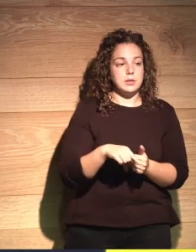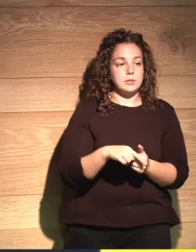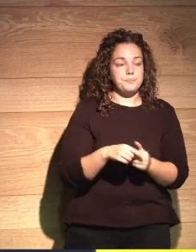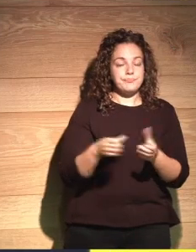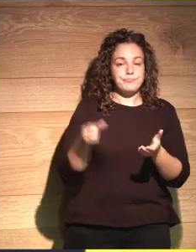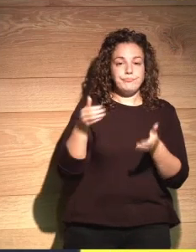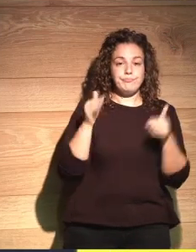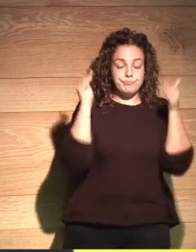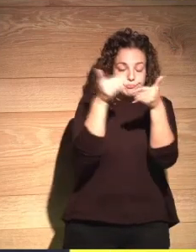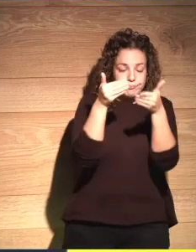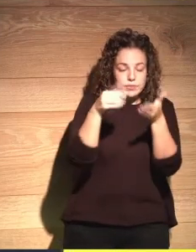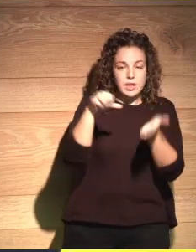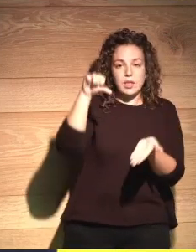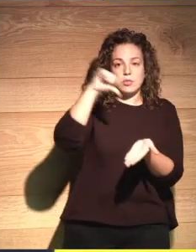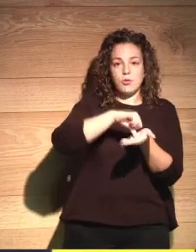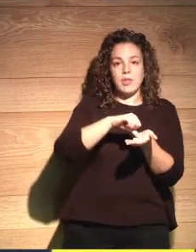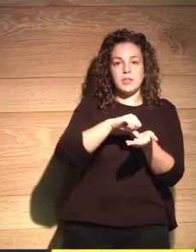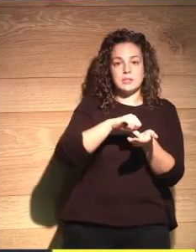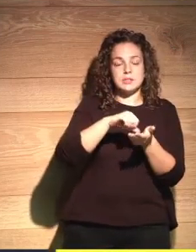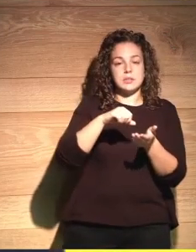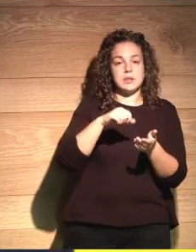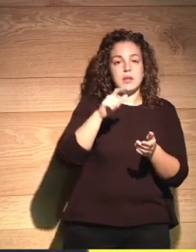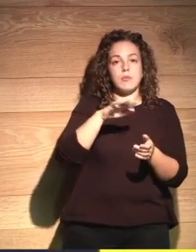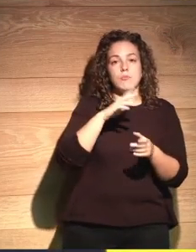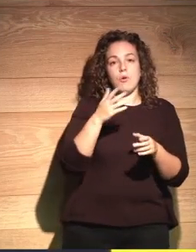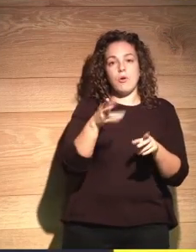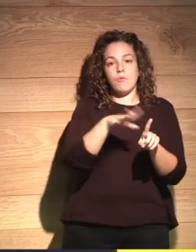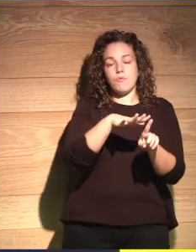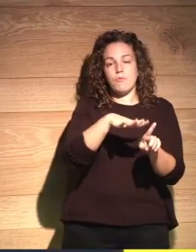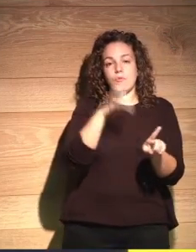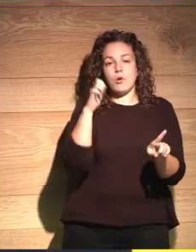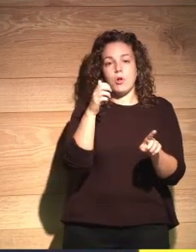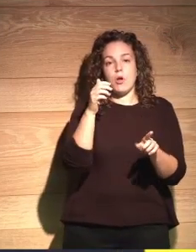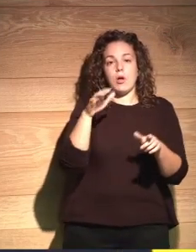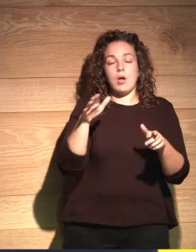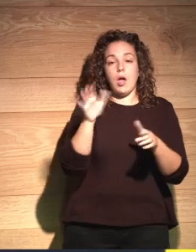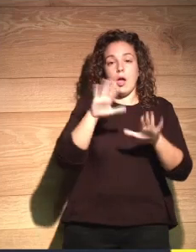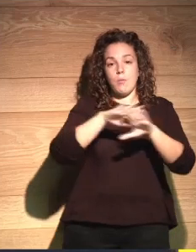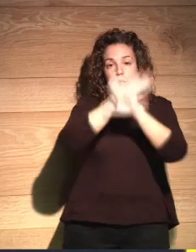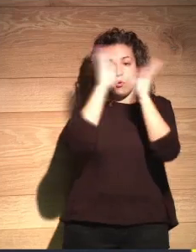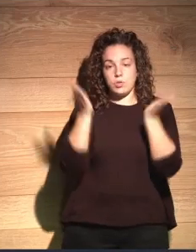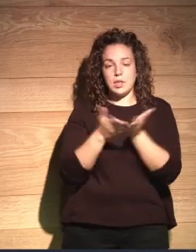and he deals with cities and urbanism of the World